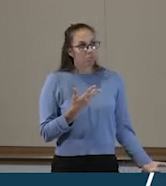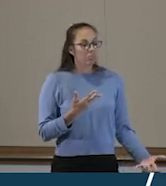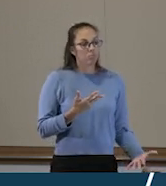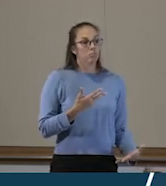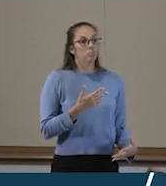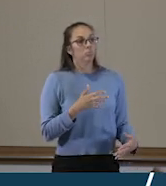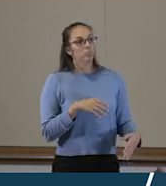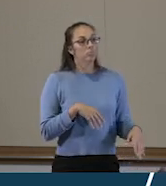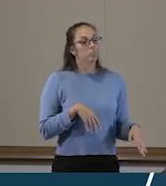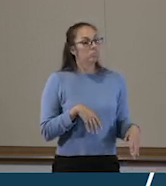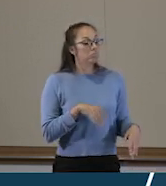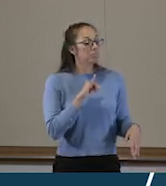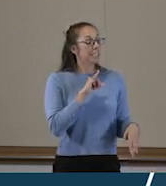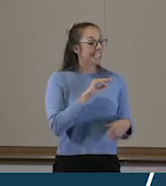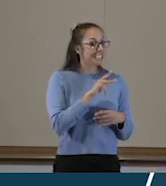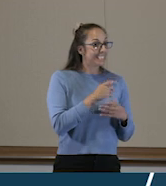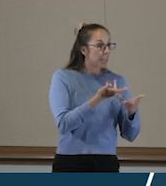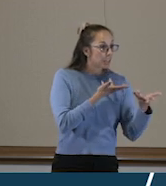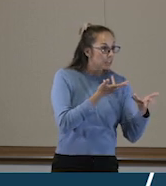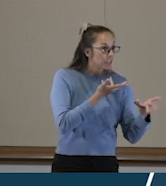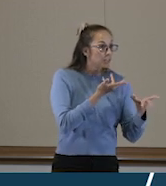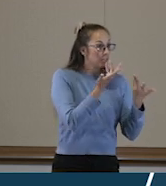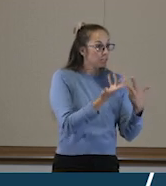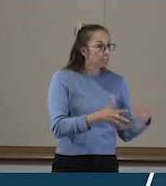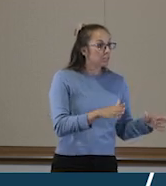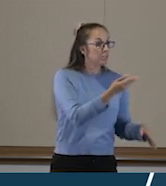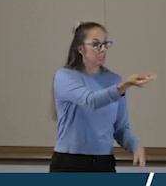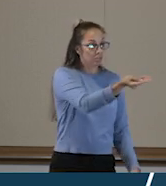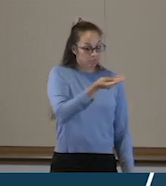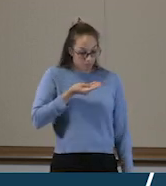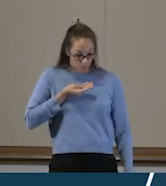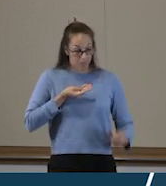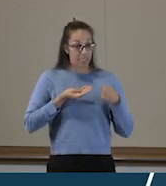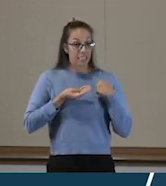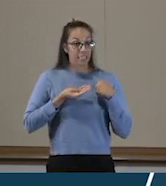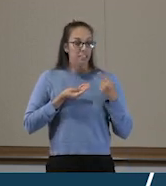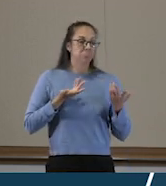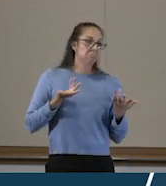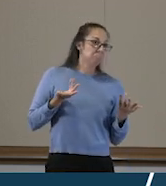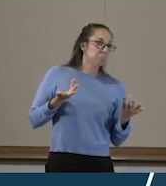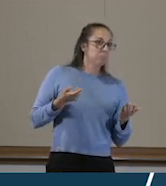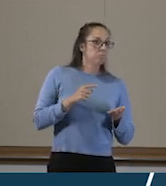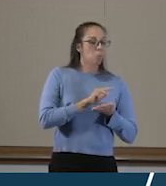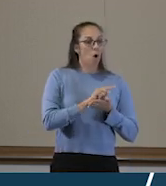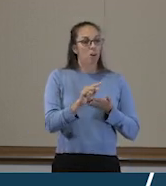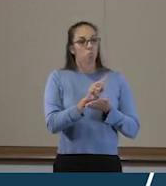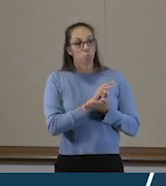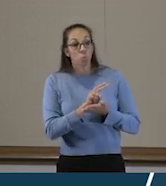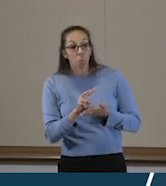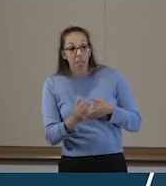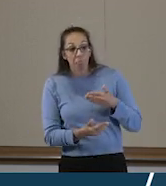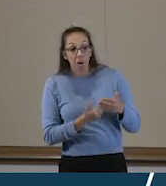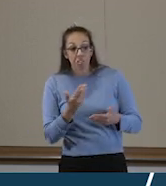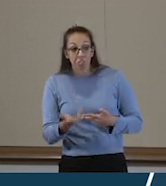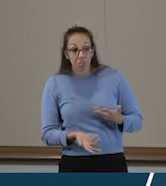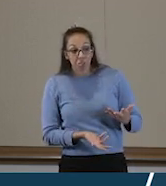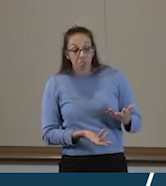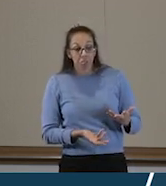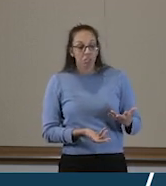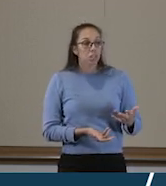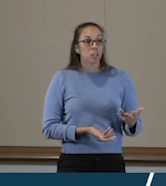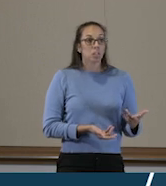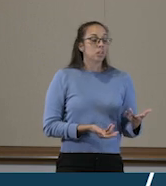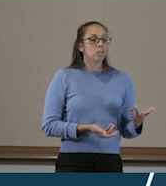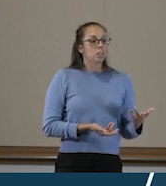intake when it comes to me, maybe a week or two at maybe the most. There's sometimes